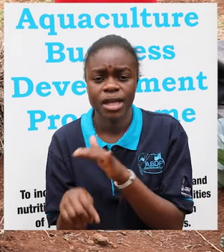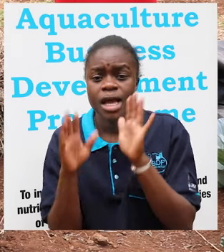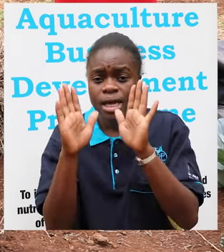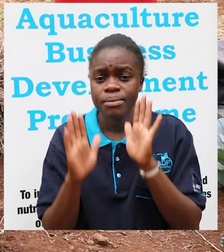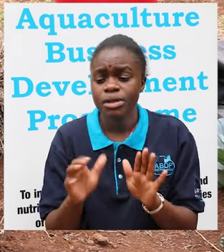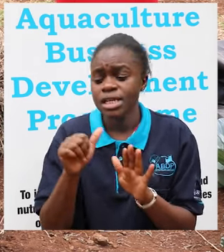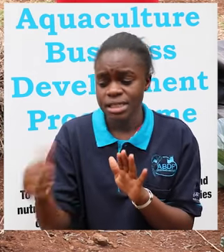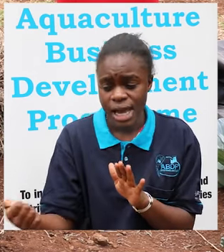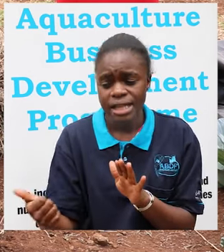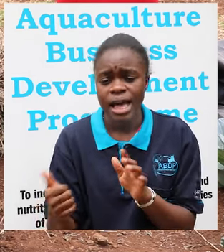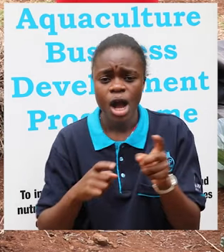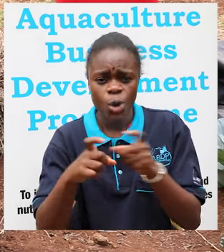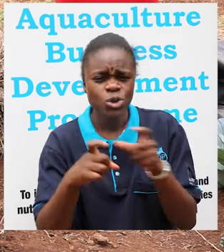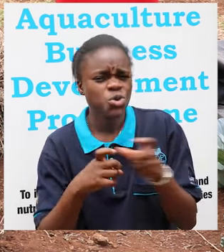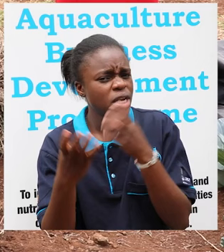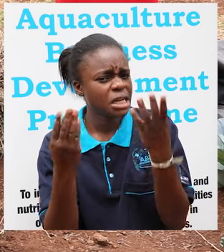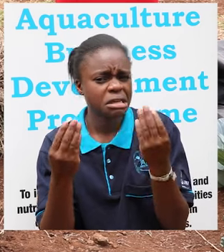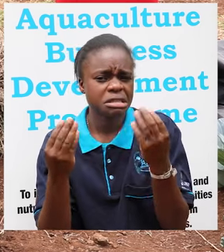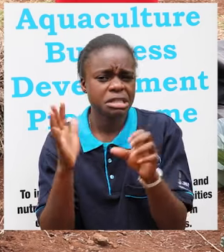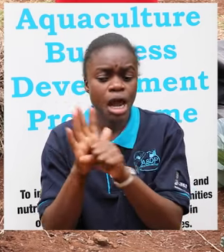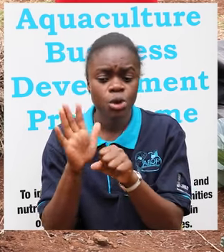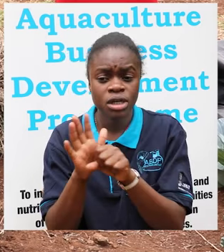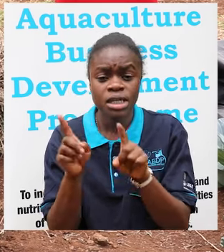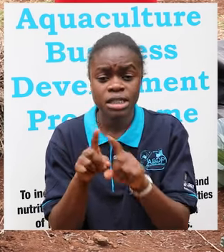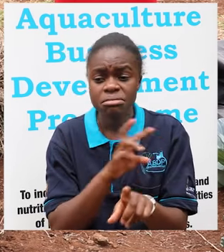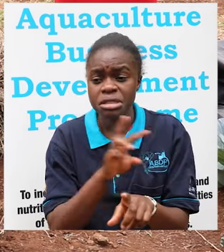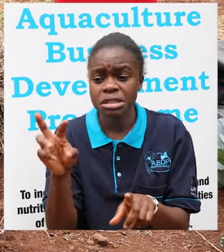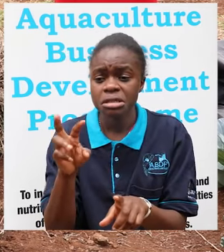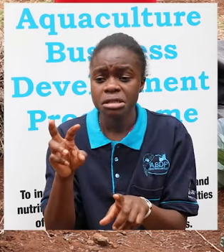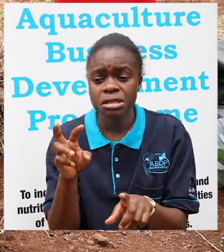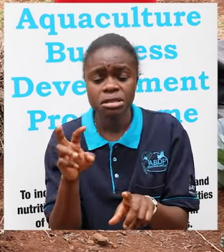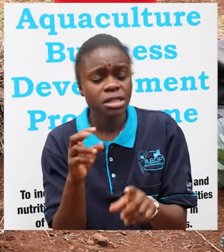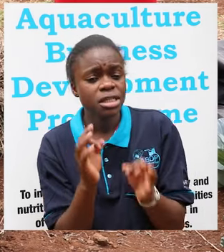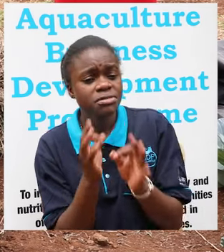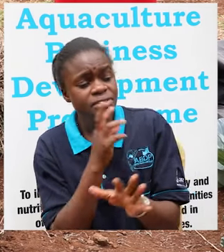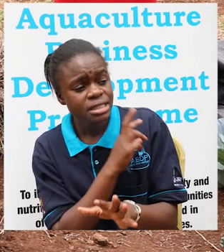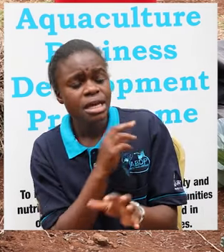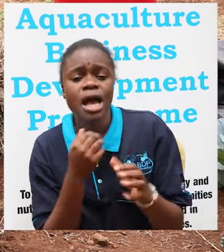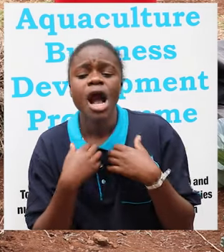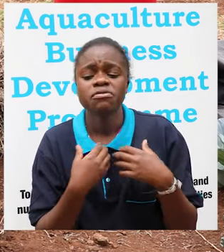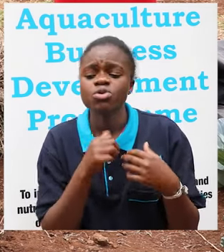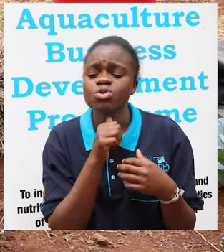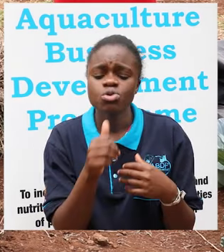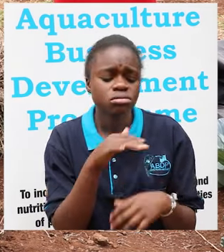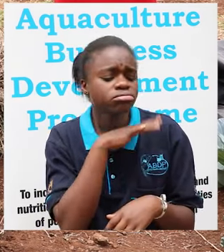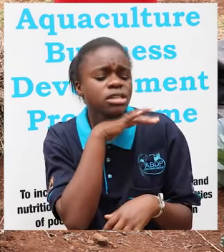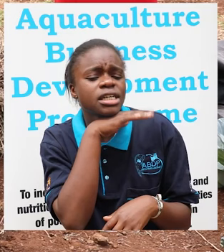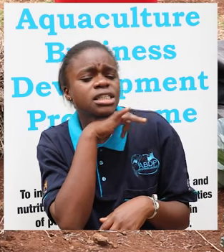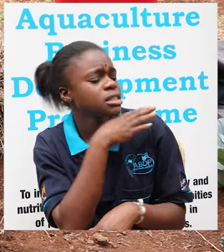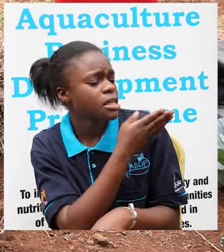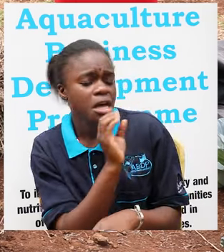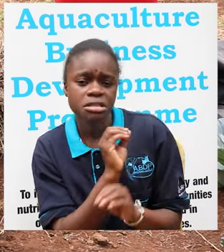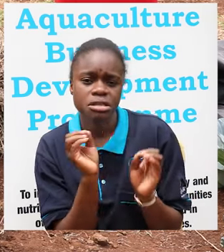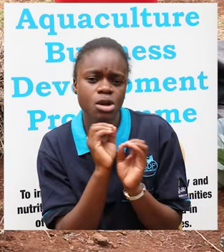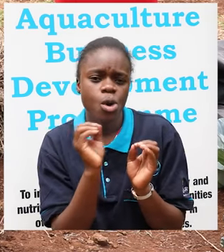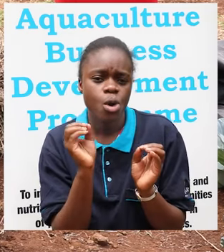is very easy. As you can see, our garden, it doesn't even have weeds, and it has been there for more than 2 months. Also, for